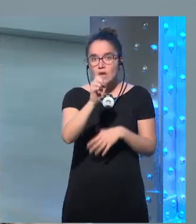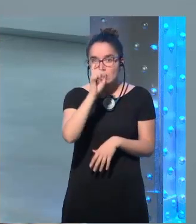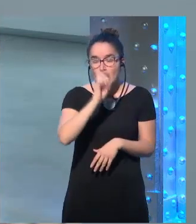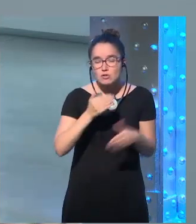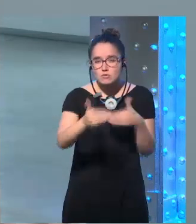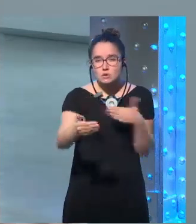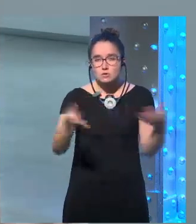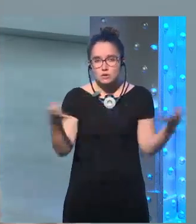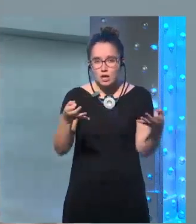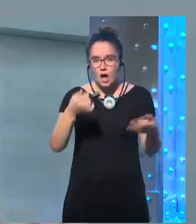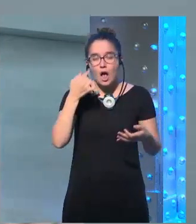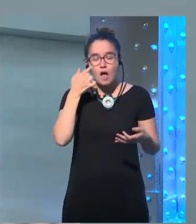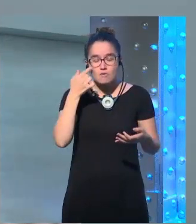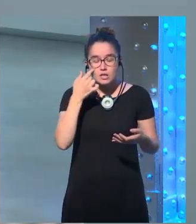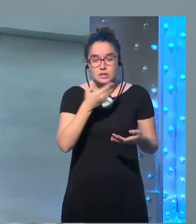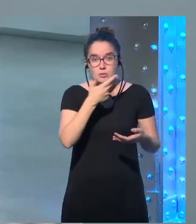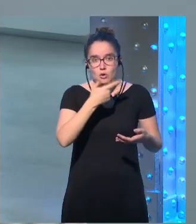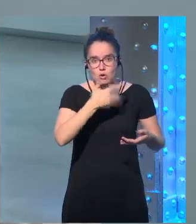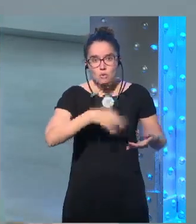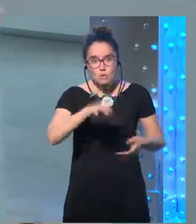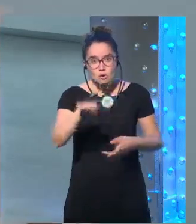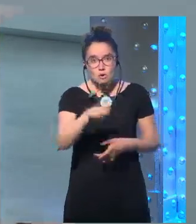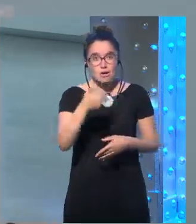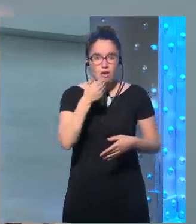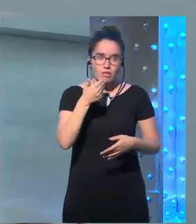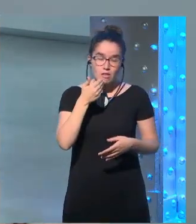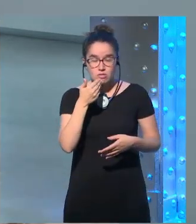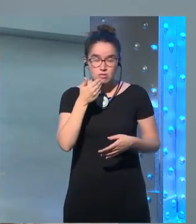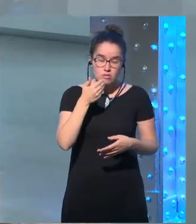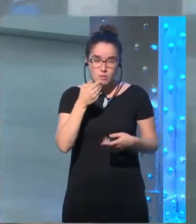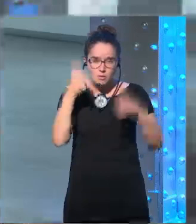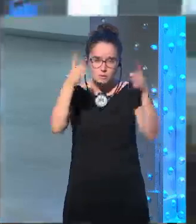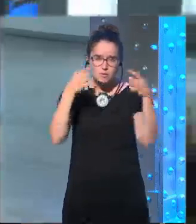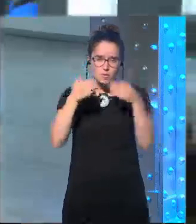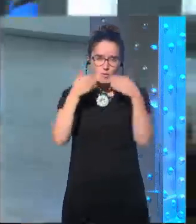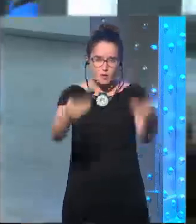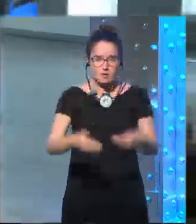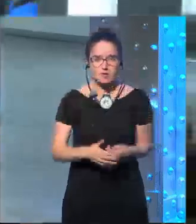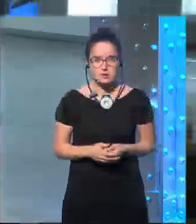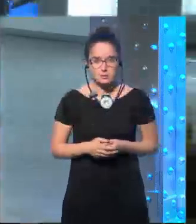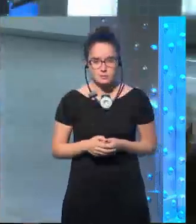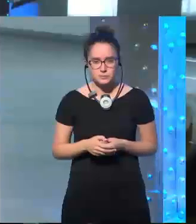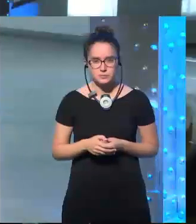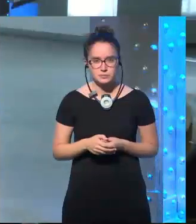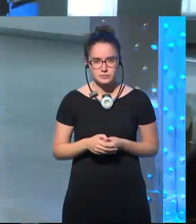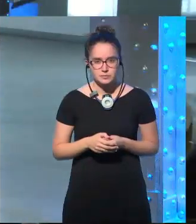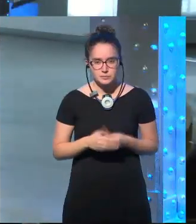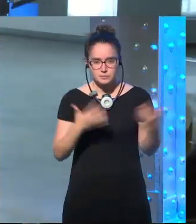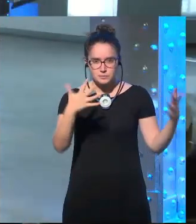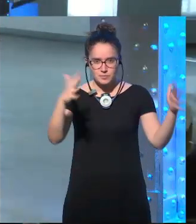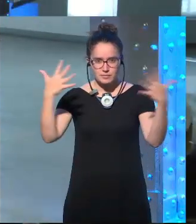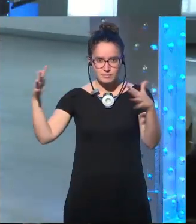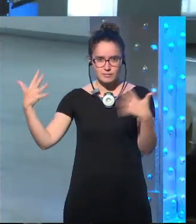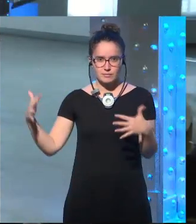next few decades. I hope that we will be able to see it, because we are quite old and I don't know if we will be there, but